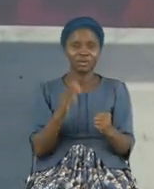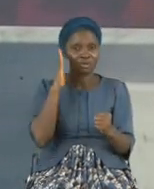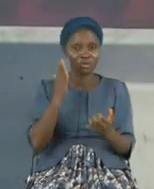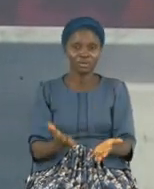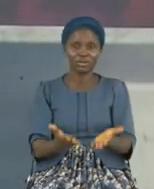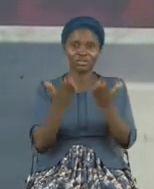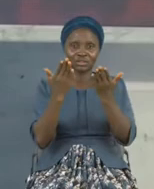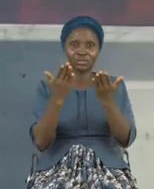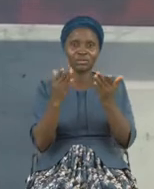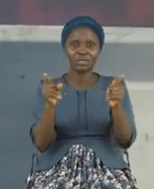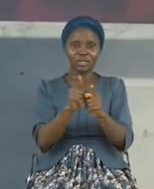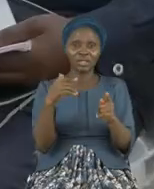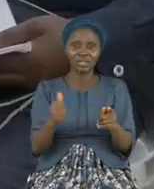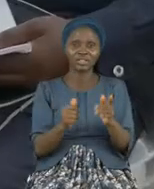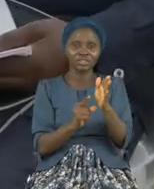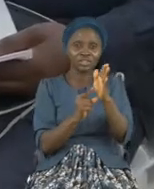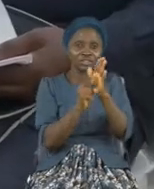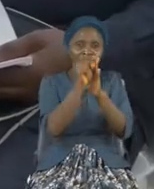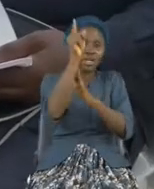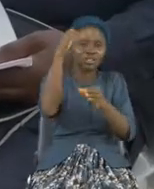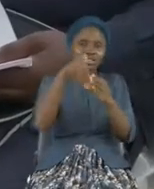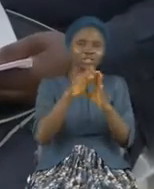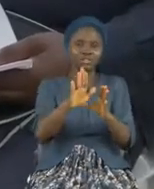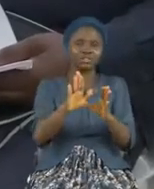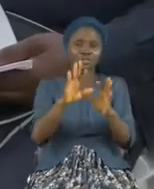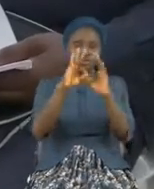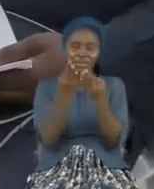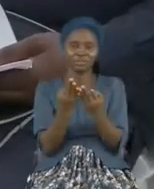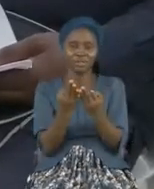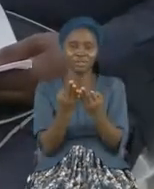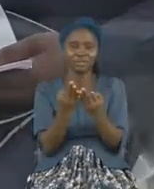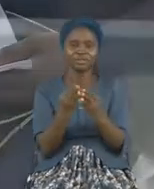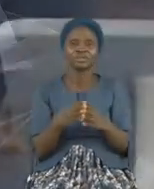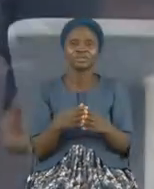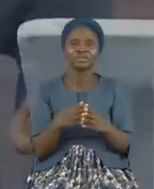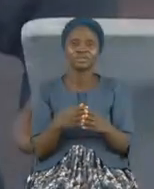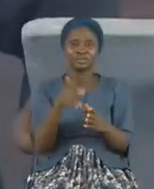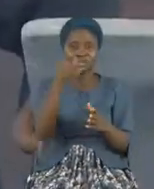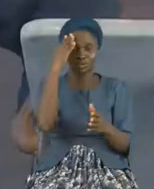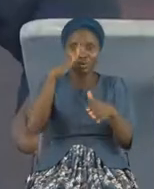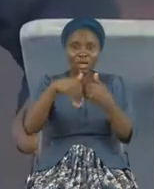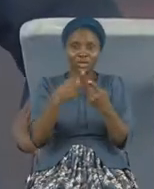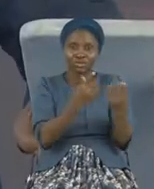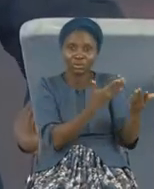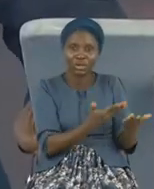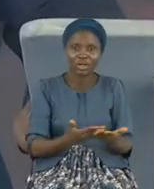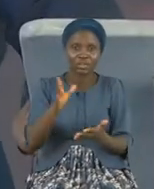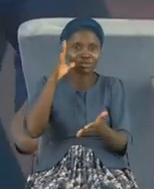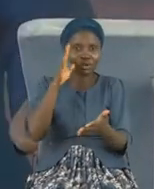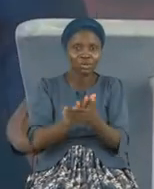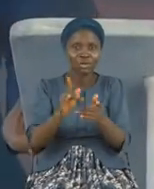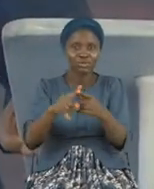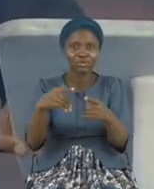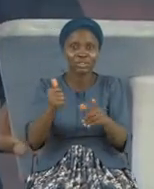a giant in your family. Amen. And you don't have to carry your wife to a deliverance